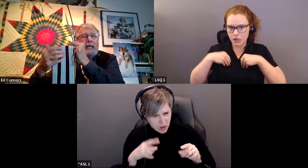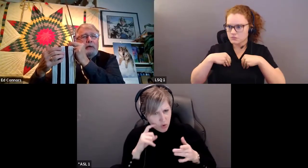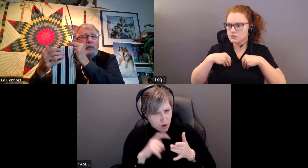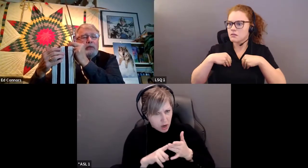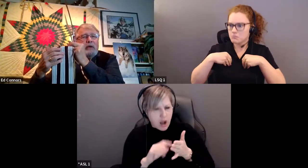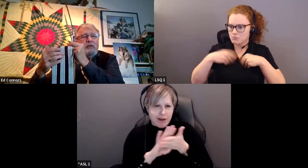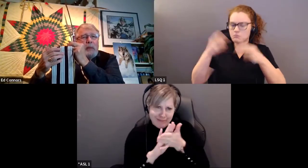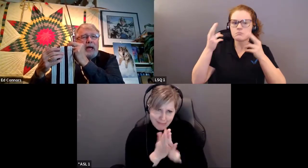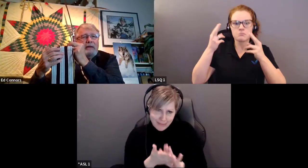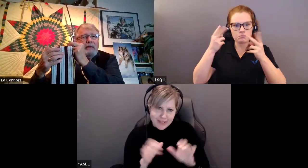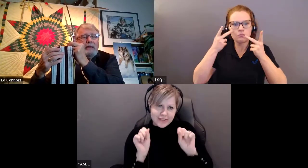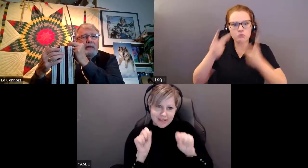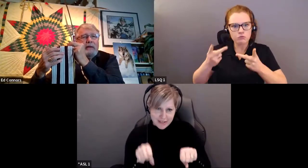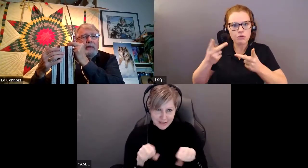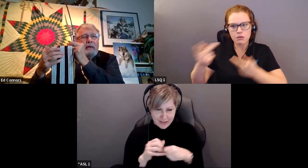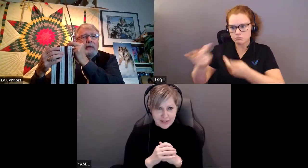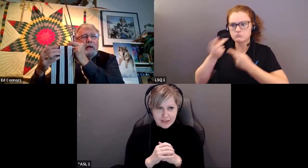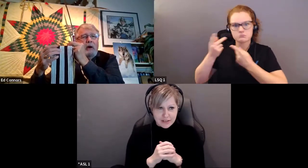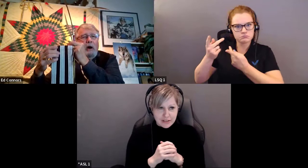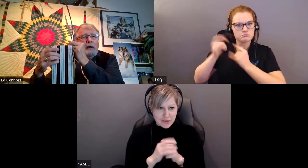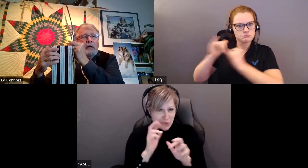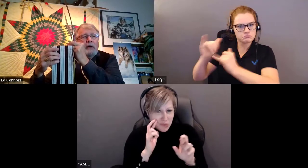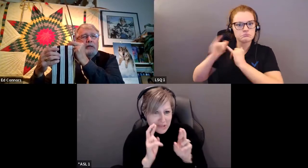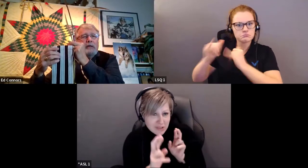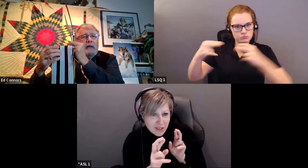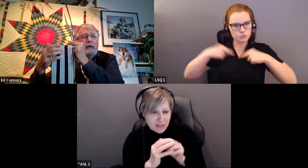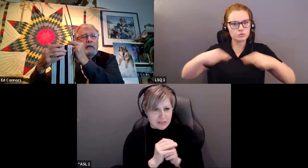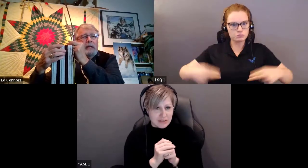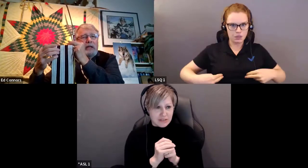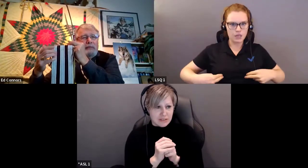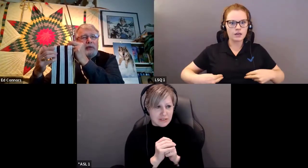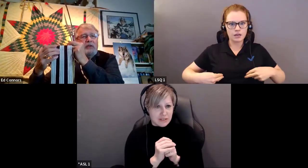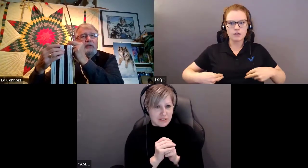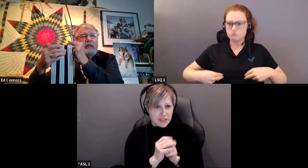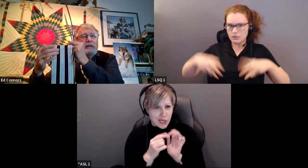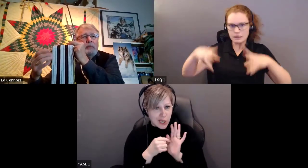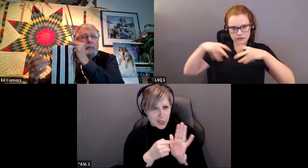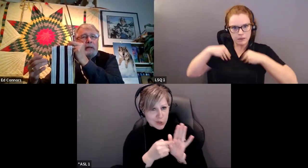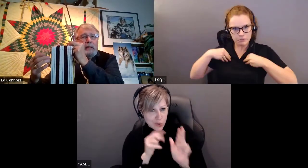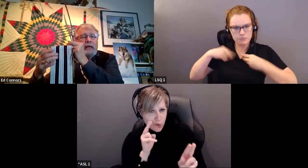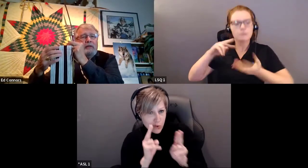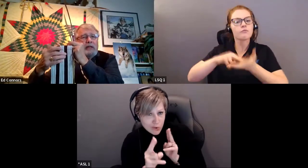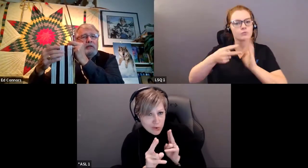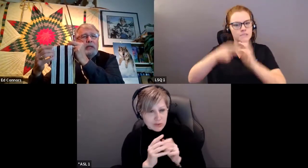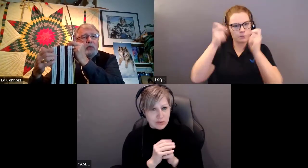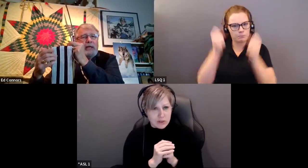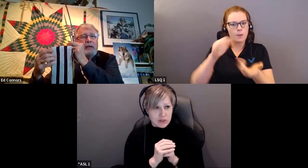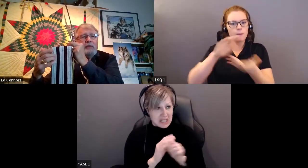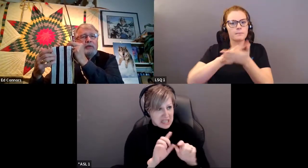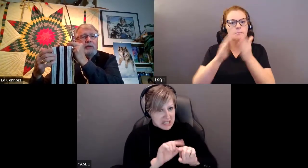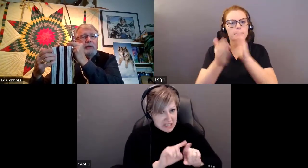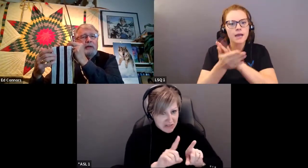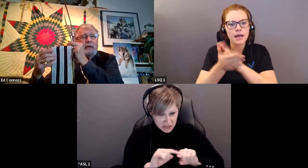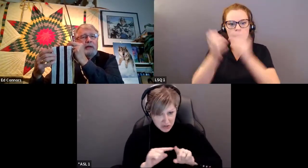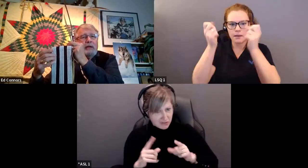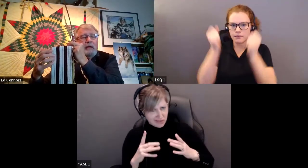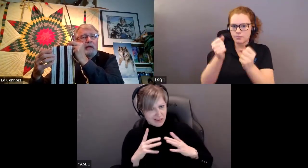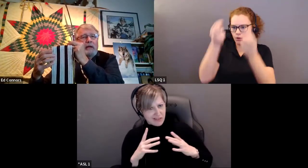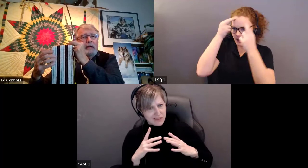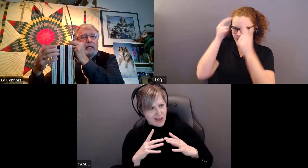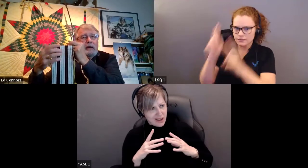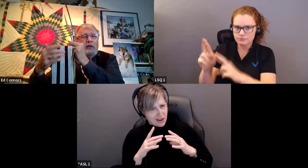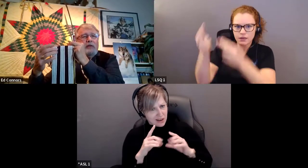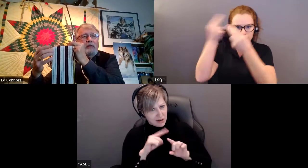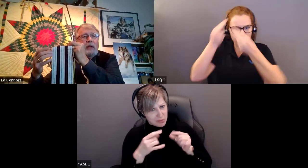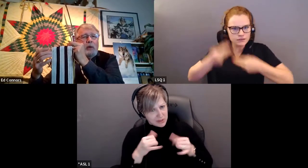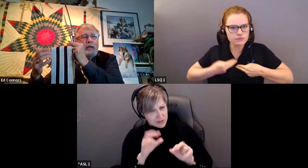then can, even with respect, honor the differences that exist between us.